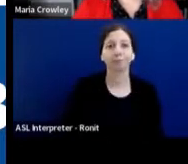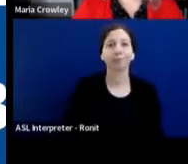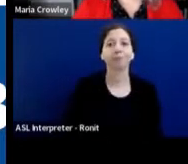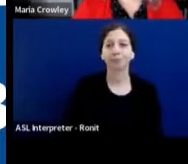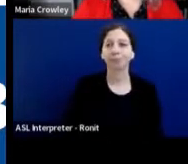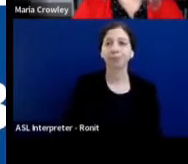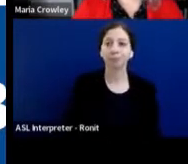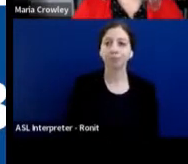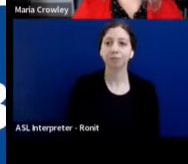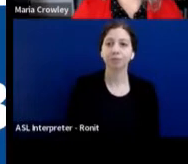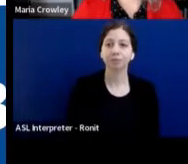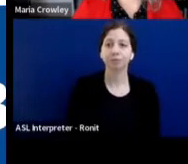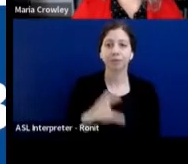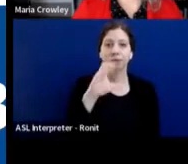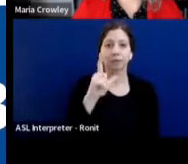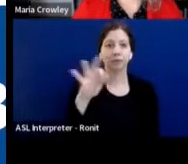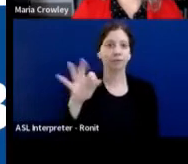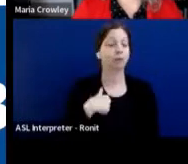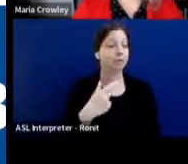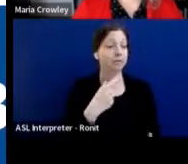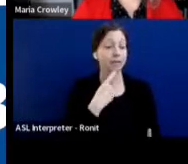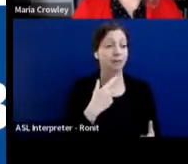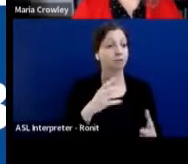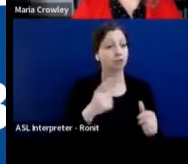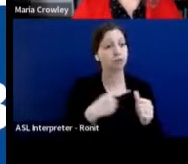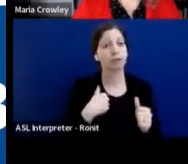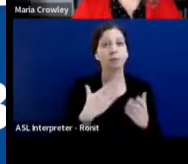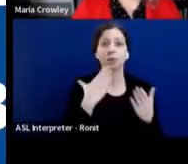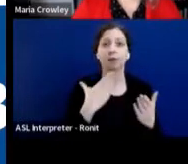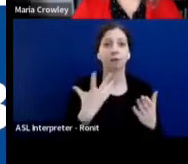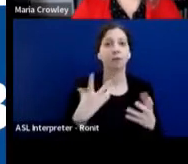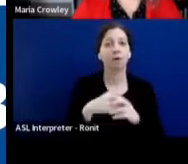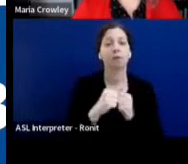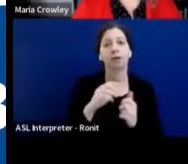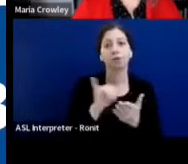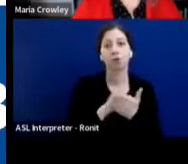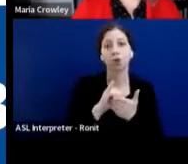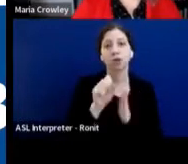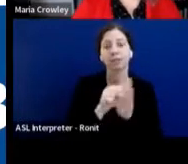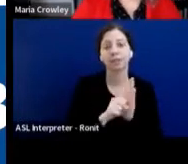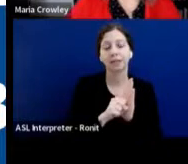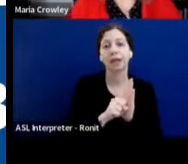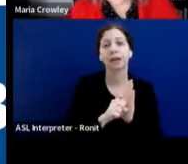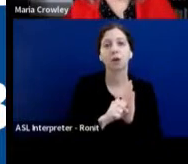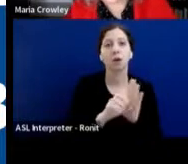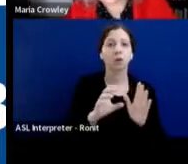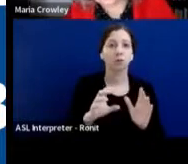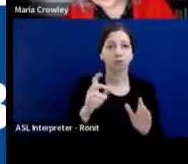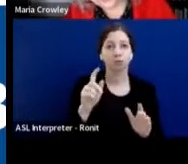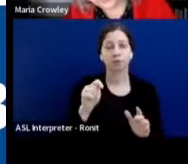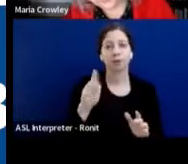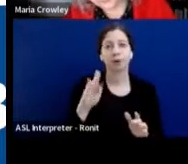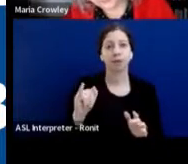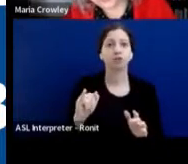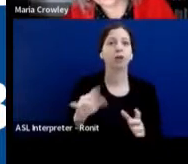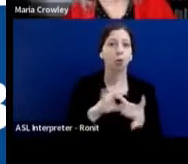Well, I want to start off by saying that I'm grateful for being part of the New York State Traumatic Brain Injury Service Coordinating Council. As a person who's on